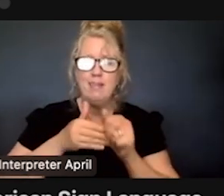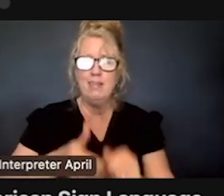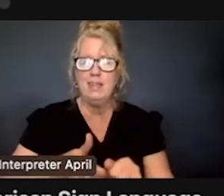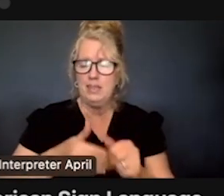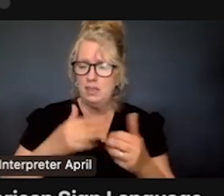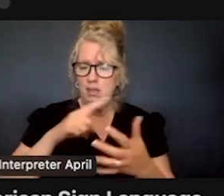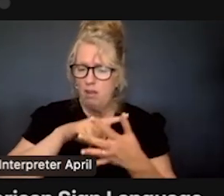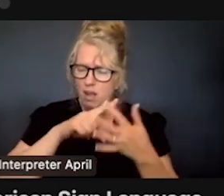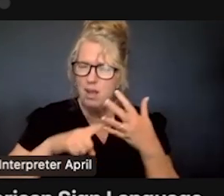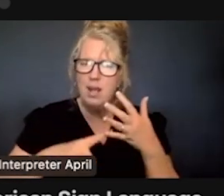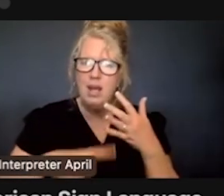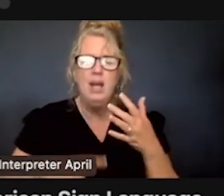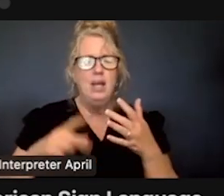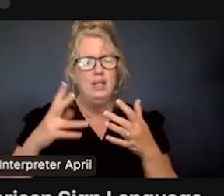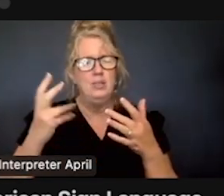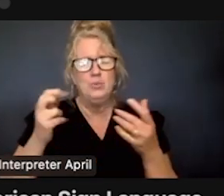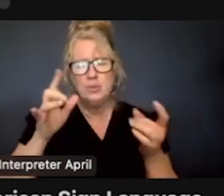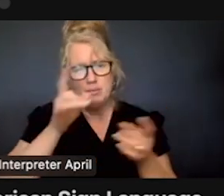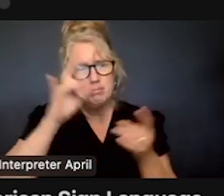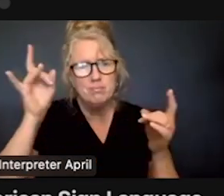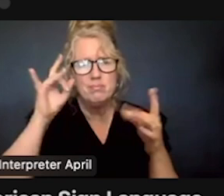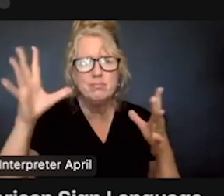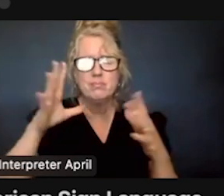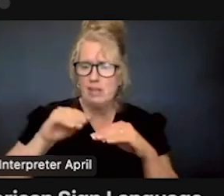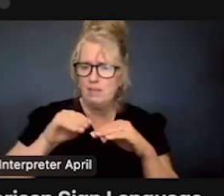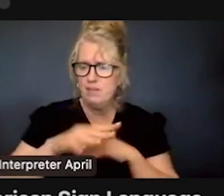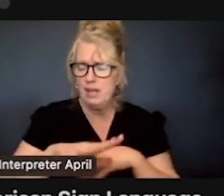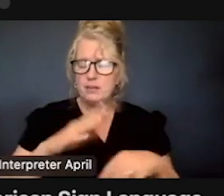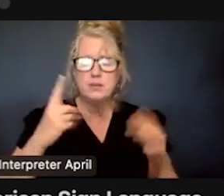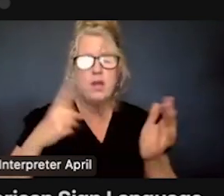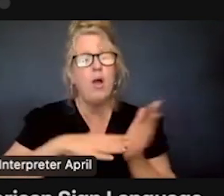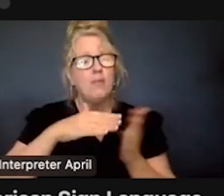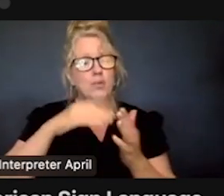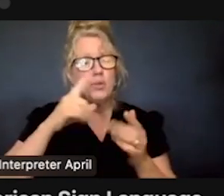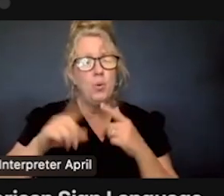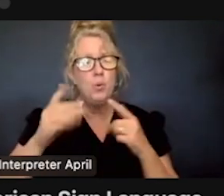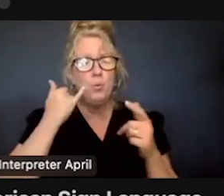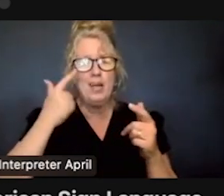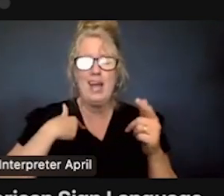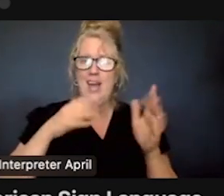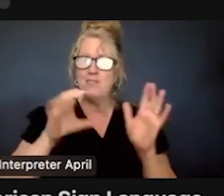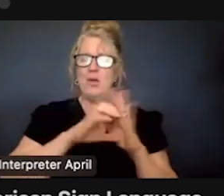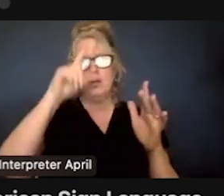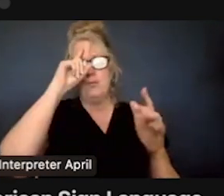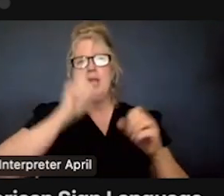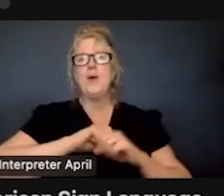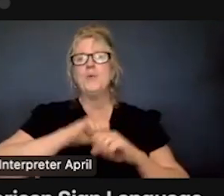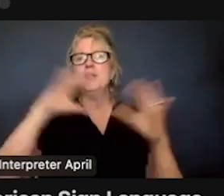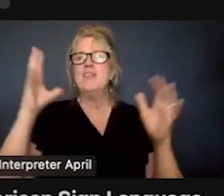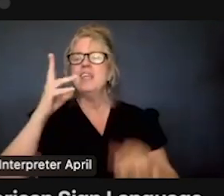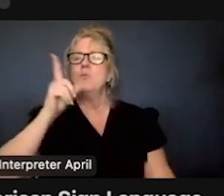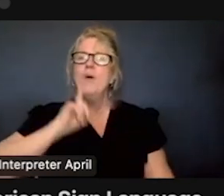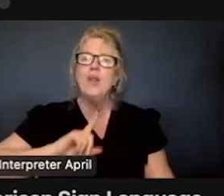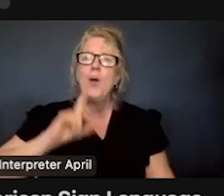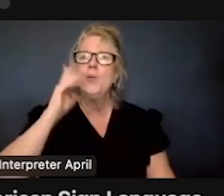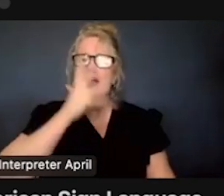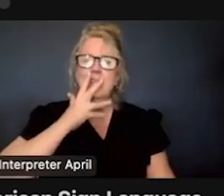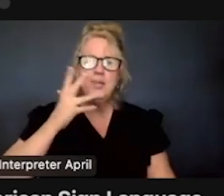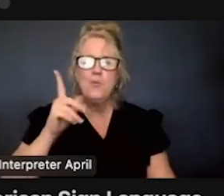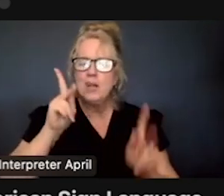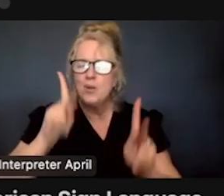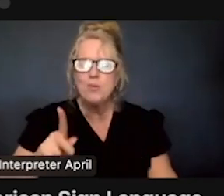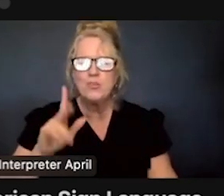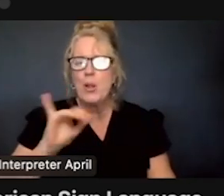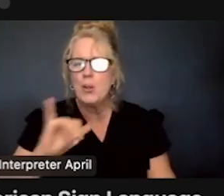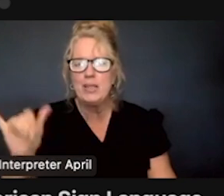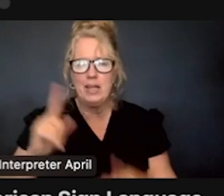really incredible detrimental effects. Oftentimes we have these caricatures of what we think a lonely person looks like, right? And